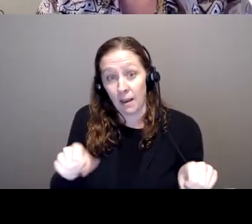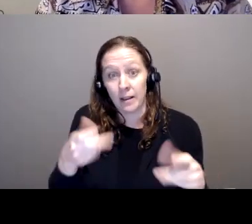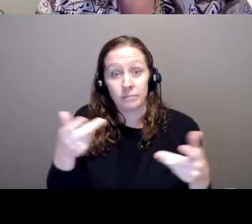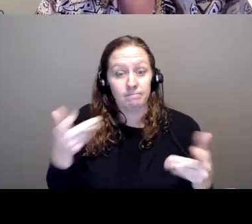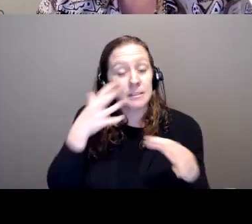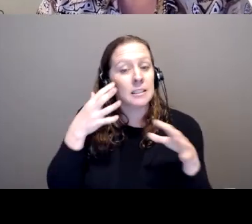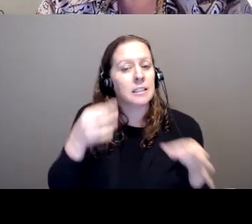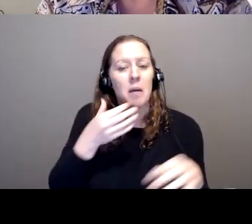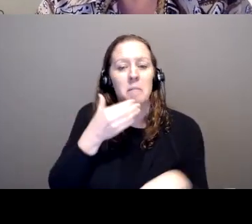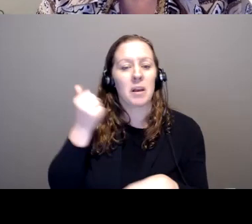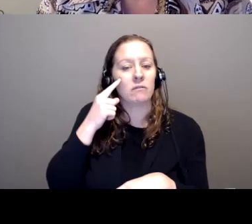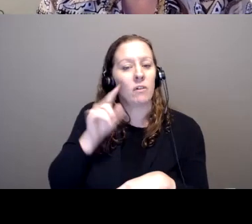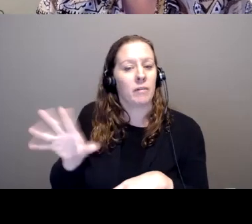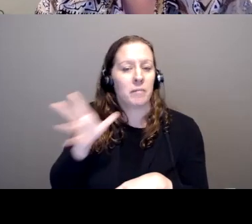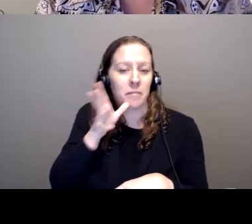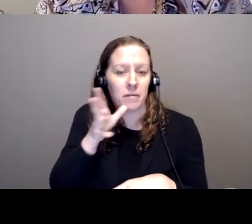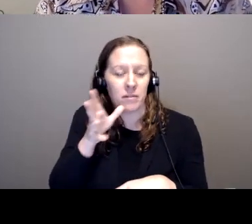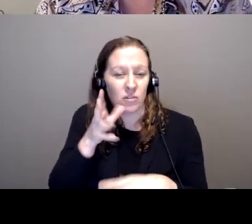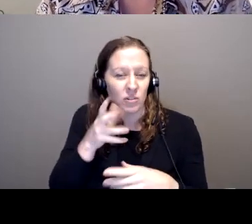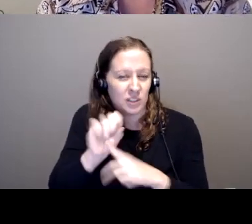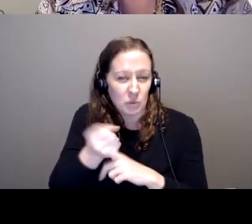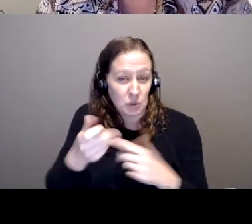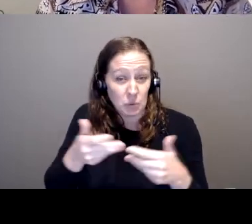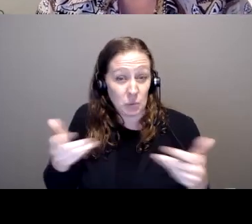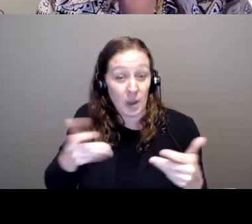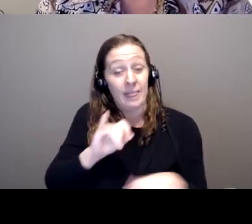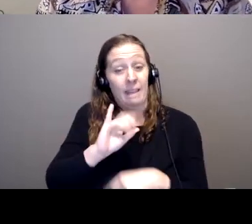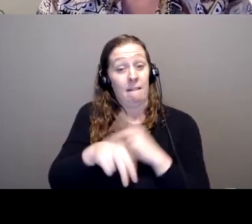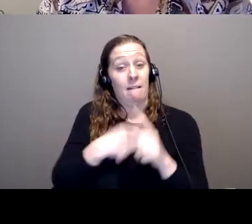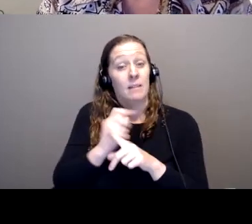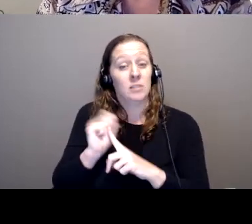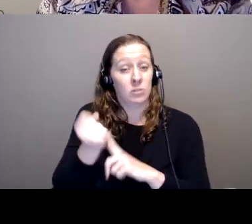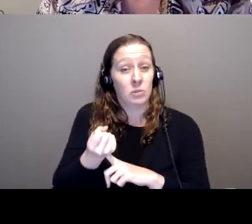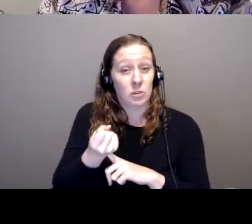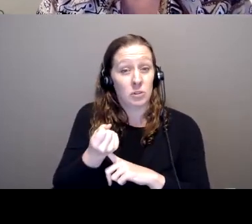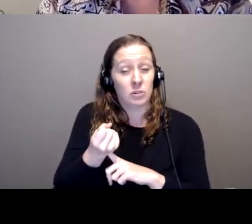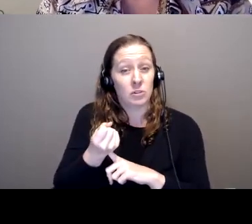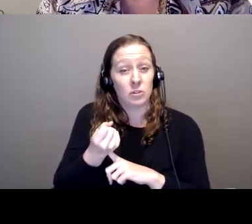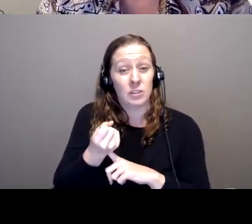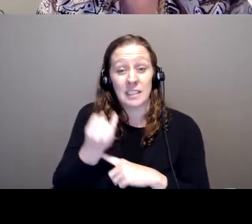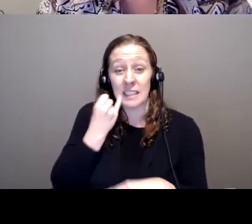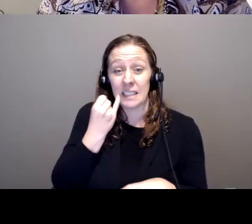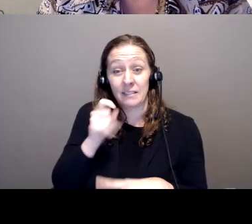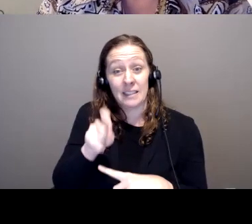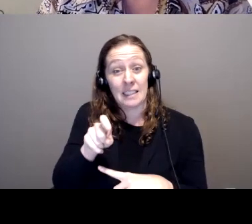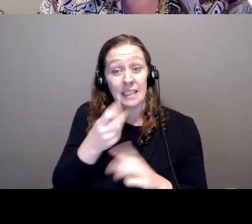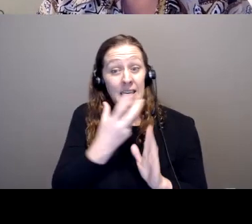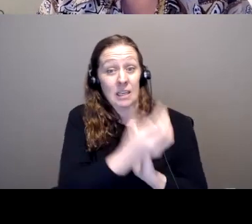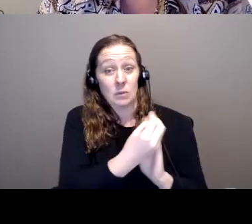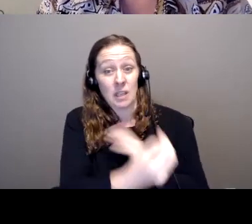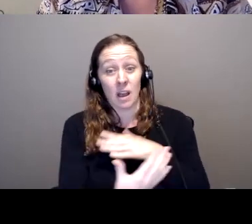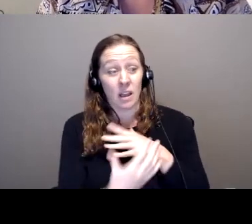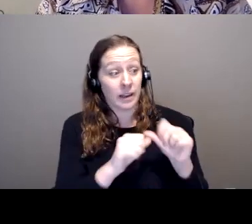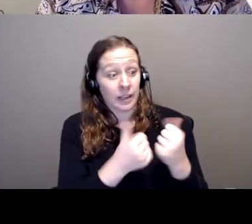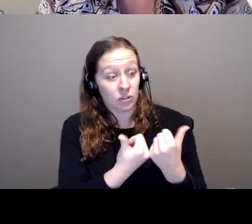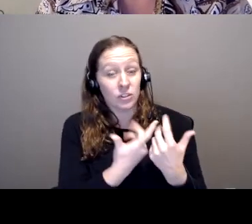best interests of their mother. So it's those kind of things that we look for if we need outside